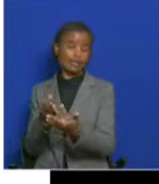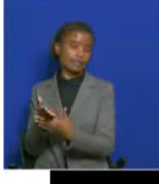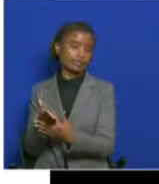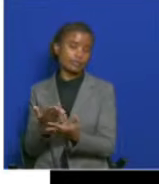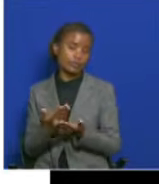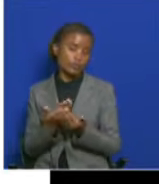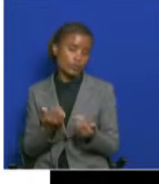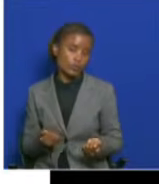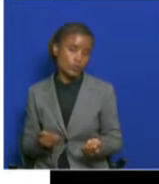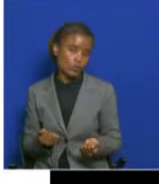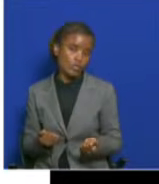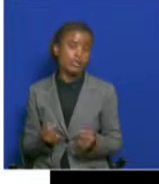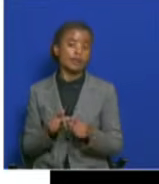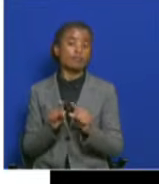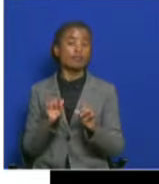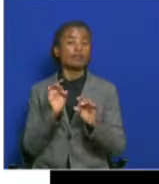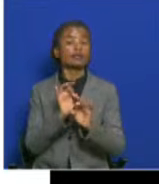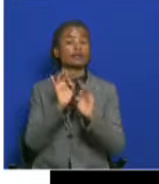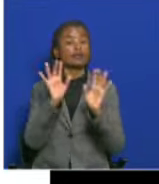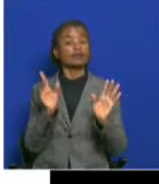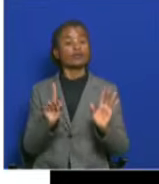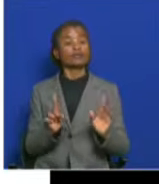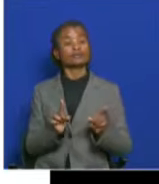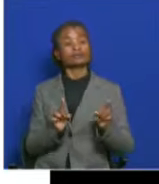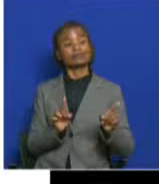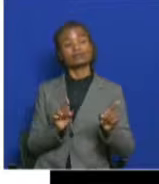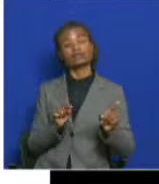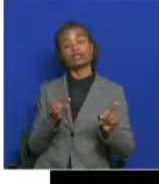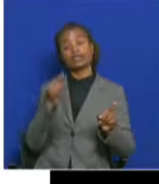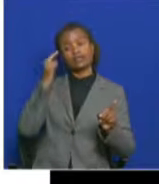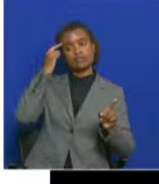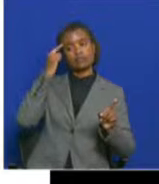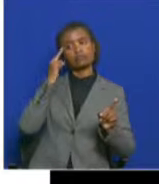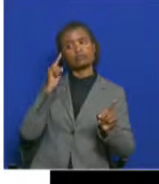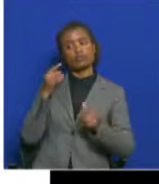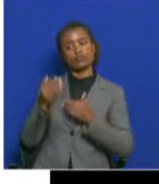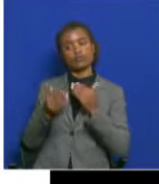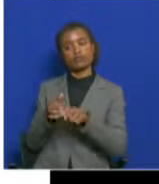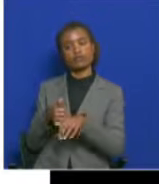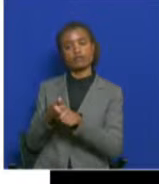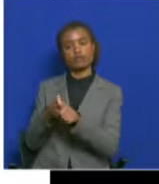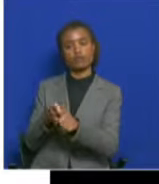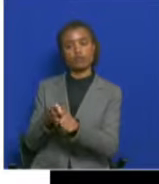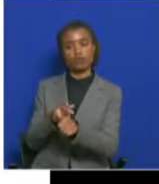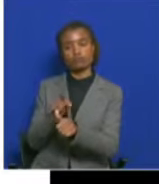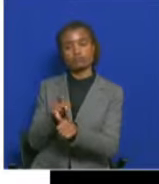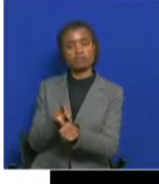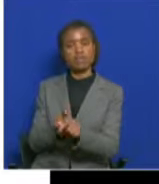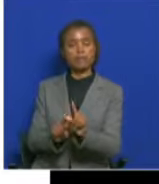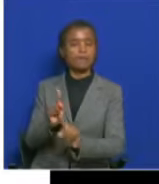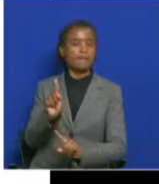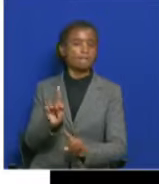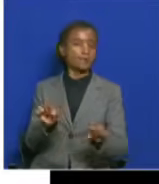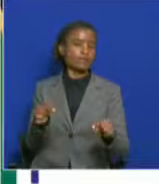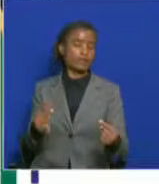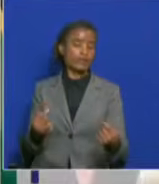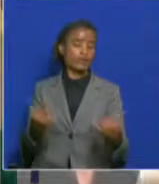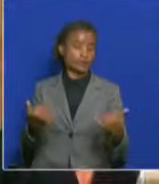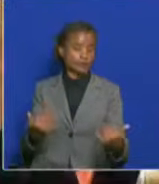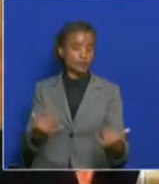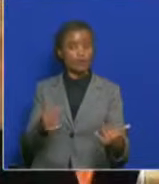whatever process Mr. Sayed thought they were going to be able to follow wasn't going to work out. So they were looking for an alternative means.